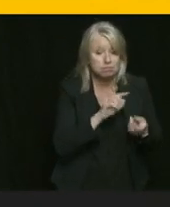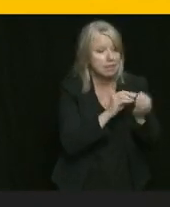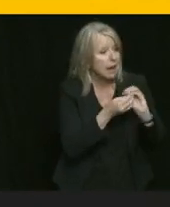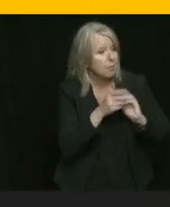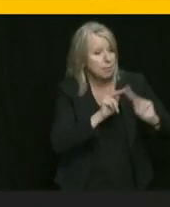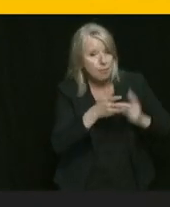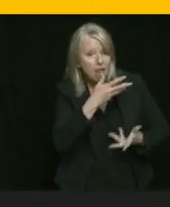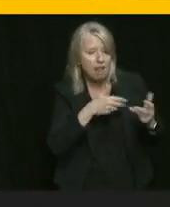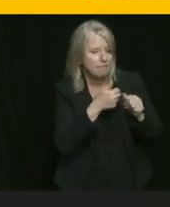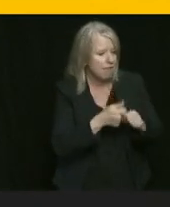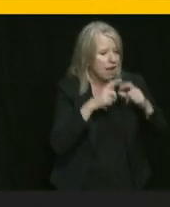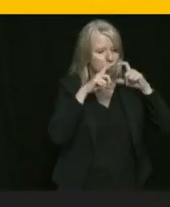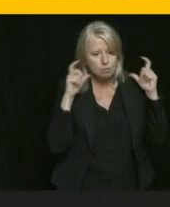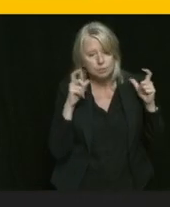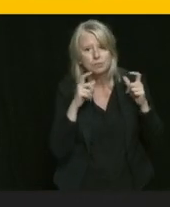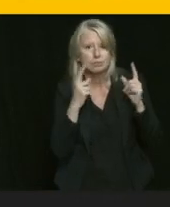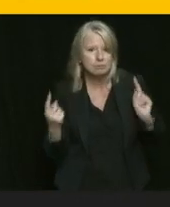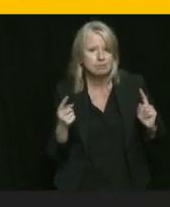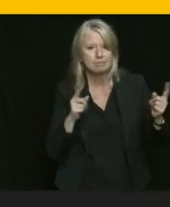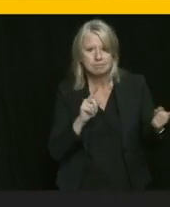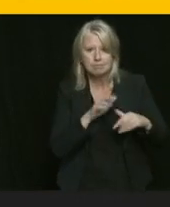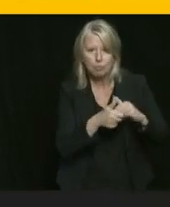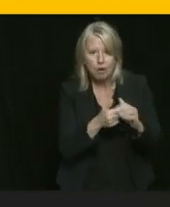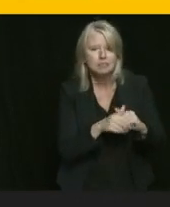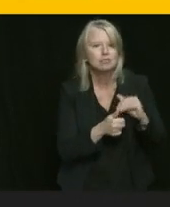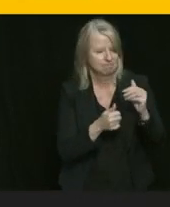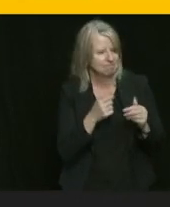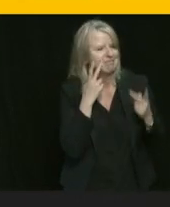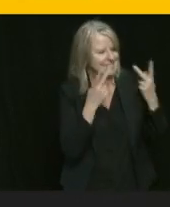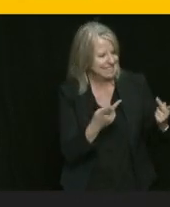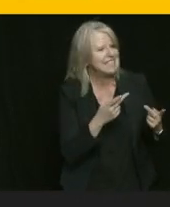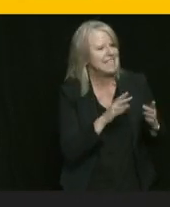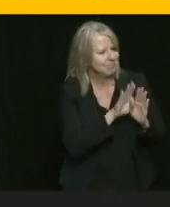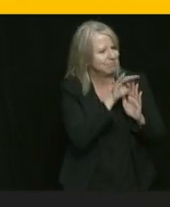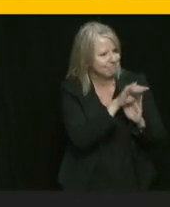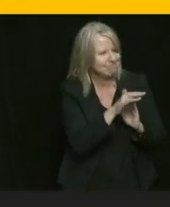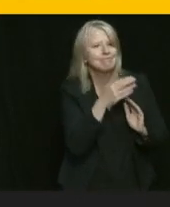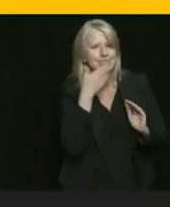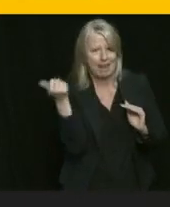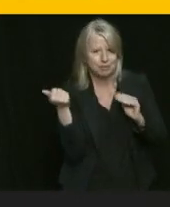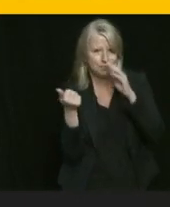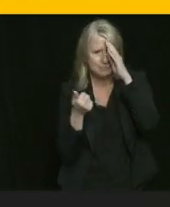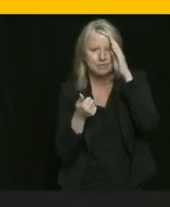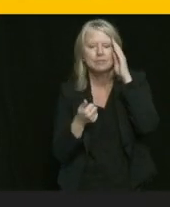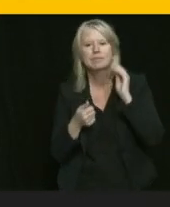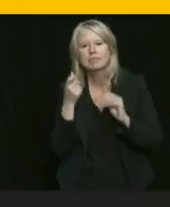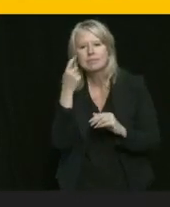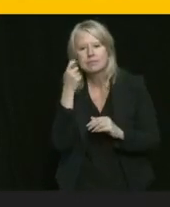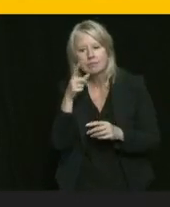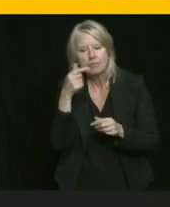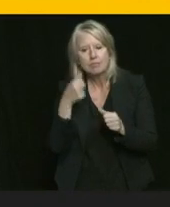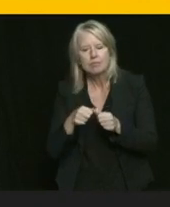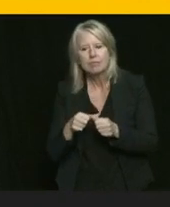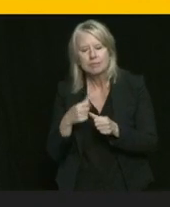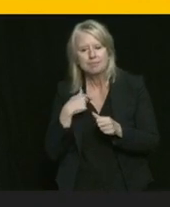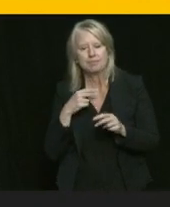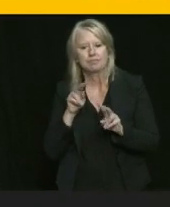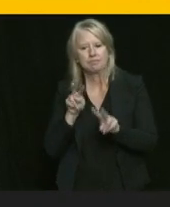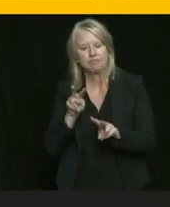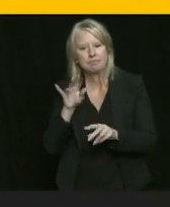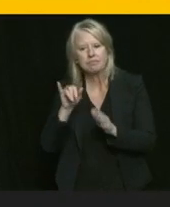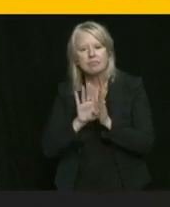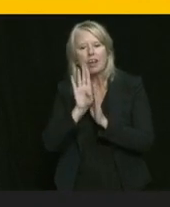the things that matter, we know that we do see better outcomes. But as we remember, as I was looking at that curve